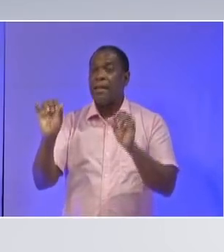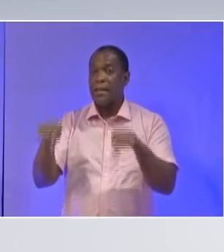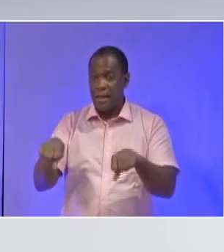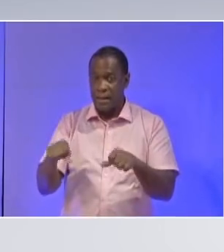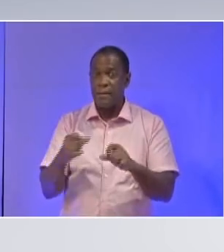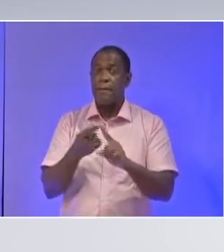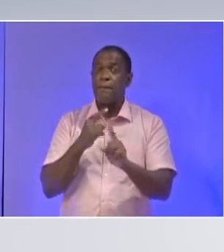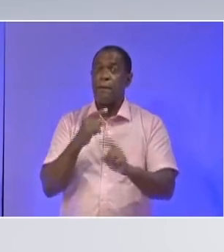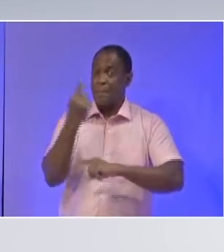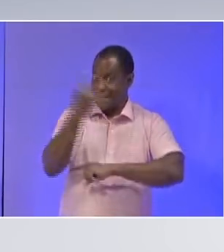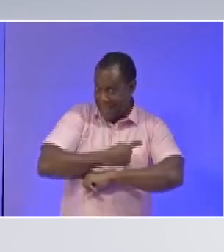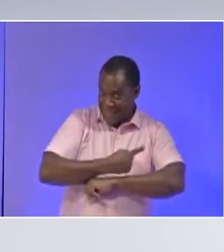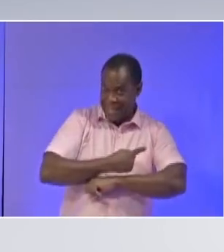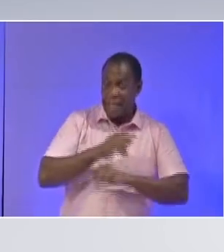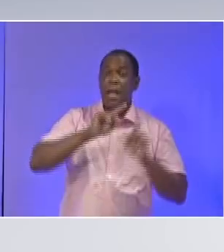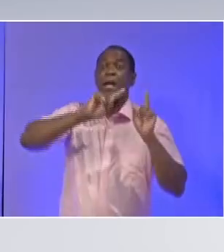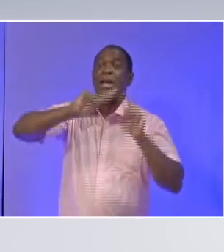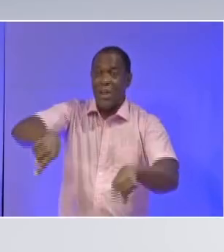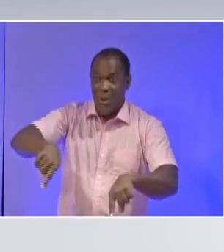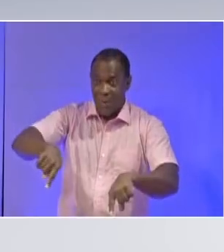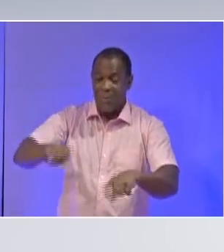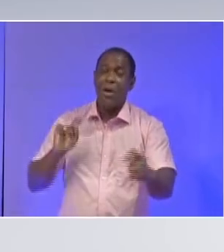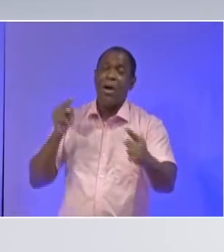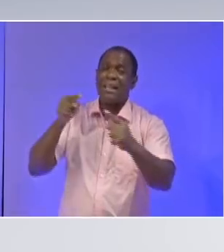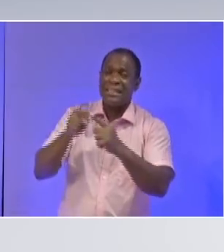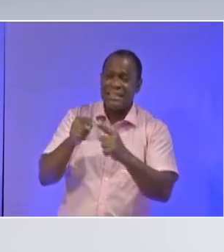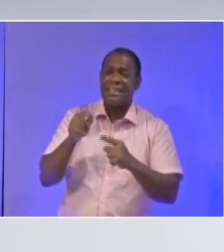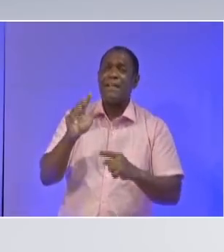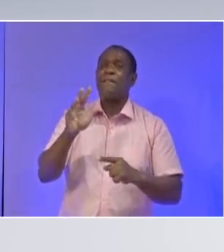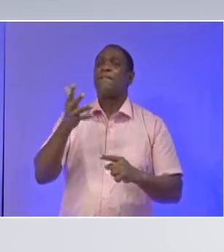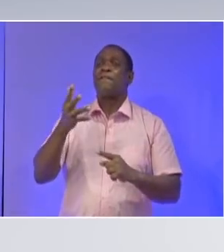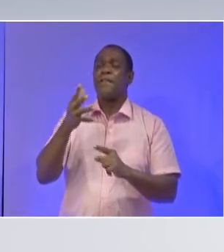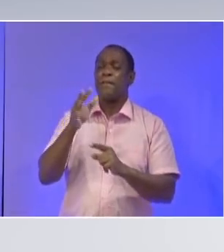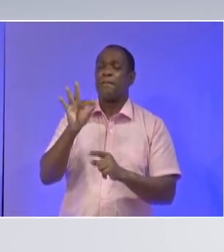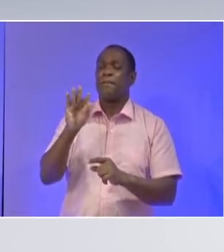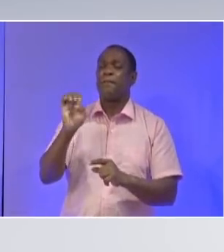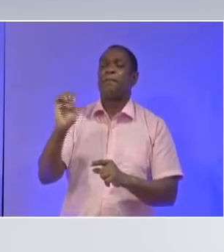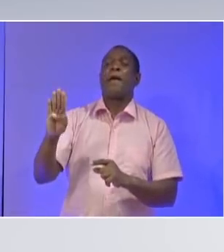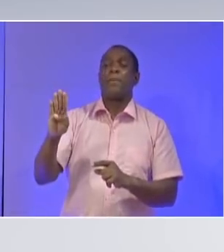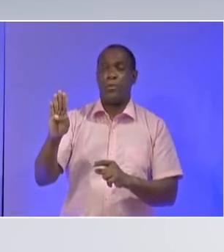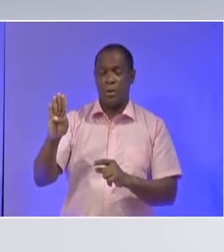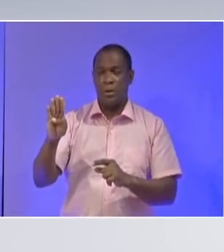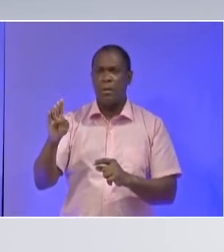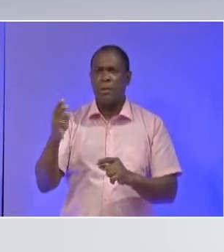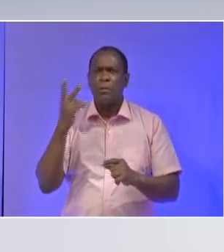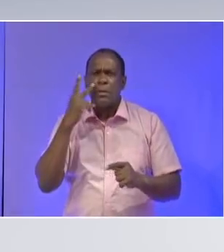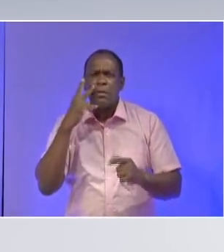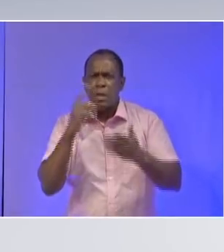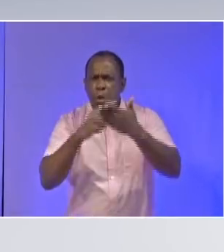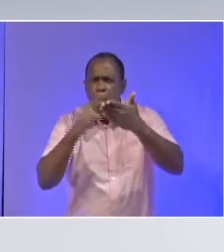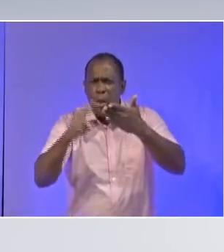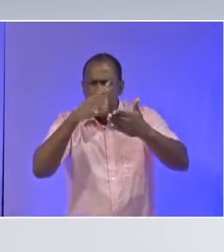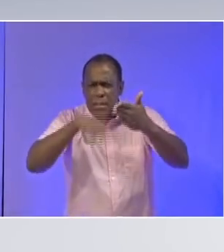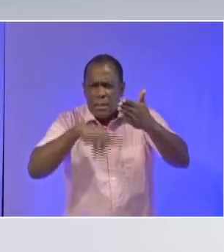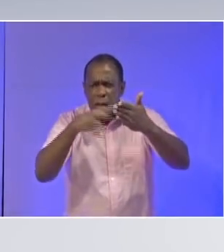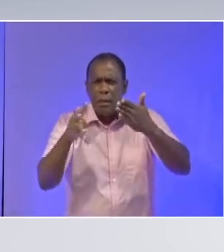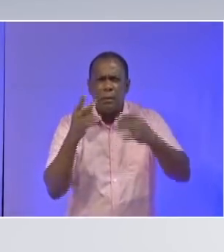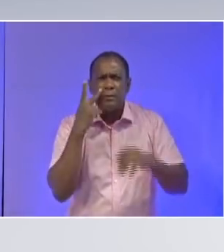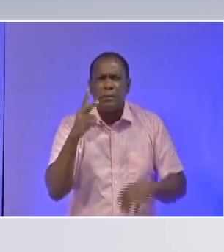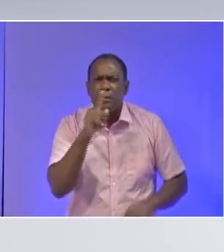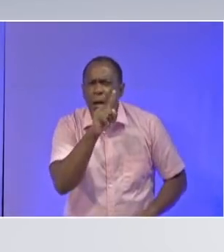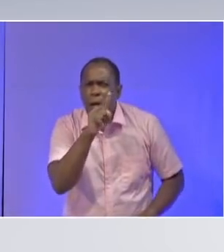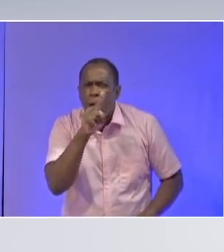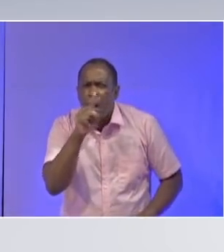today, the 8th of December, down to the 5th of February. We have the weekly schedule there. Just see when you receive